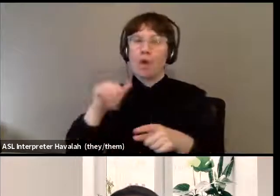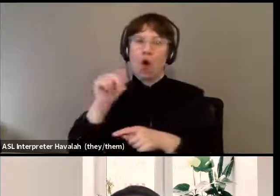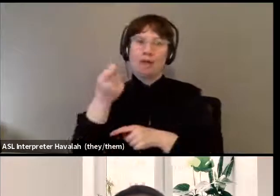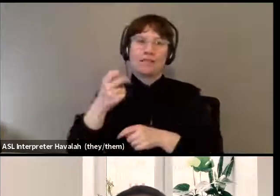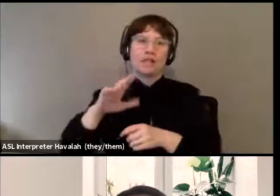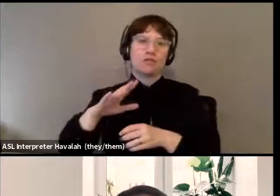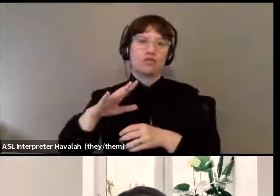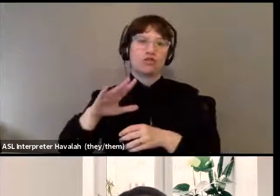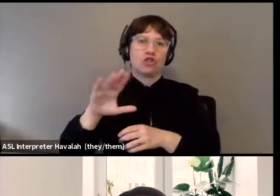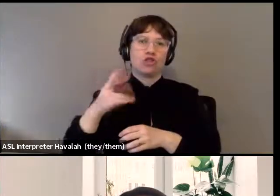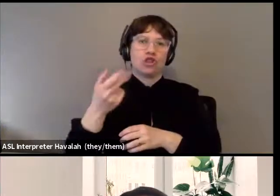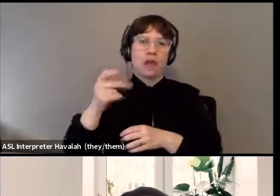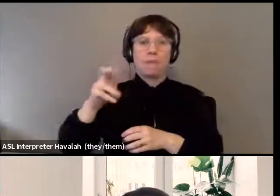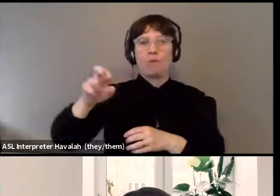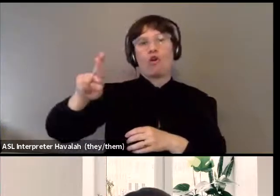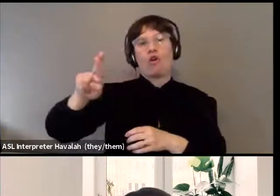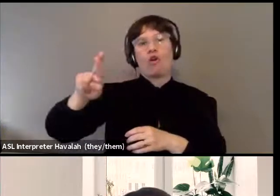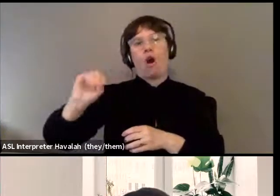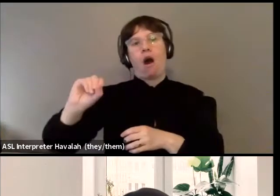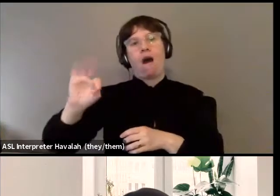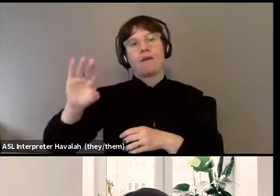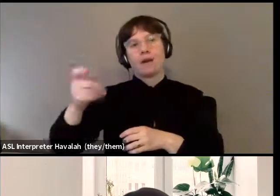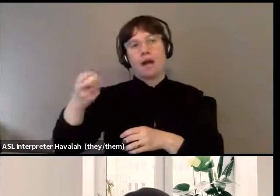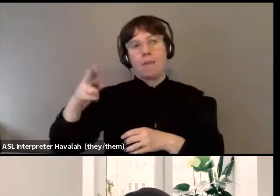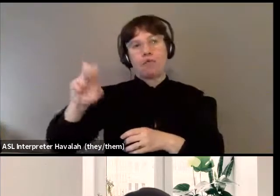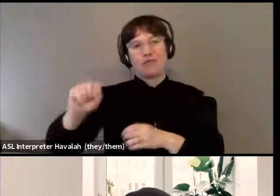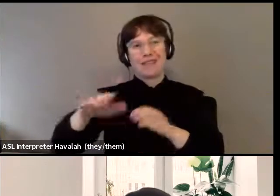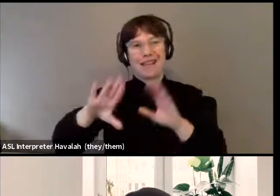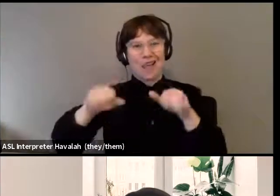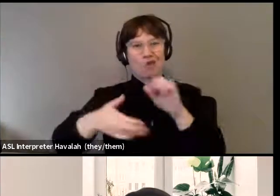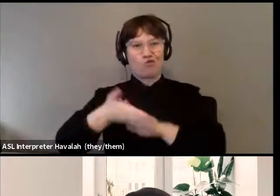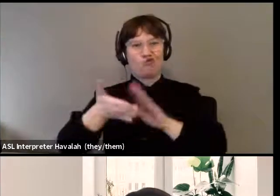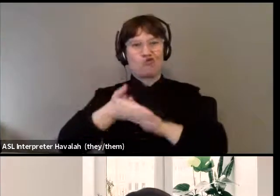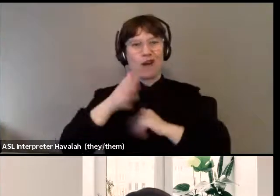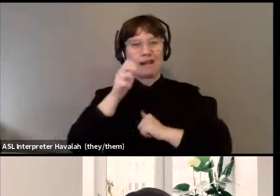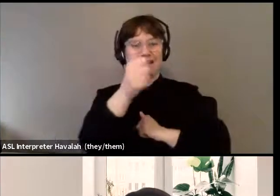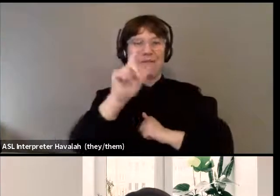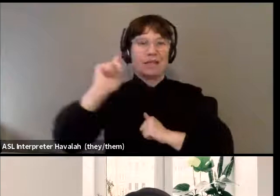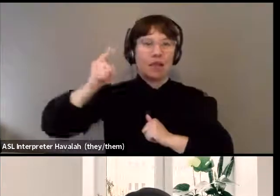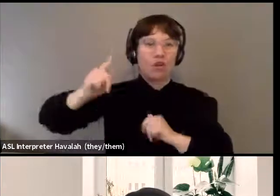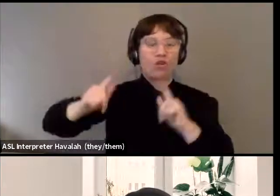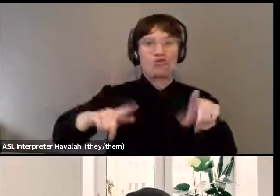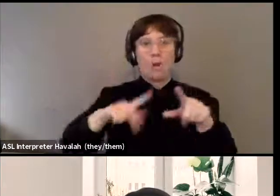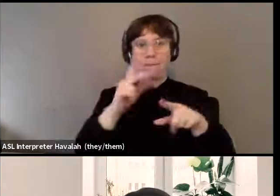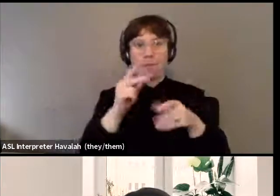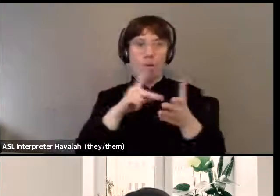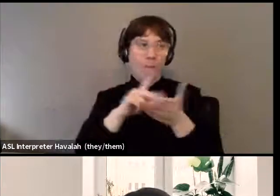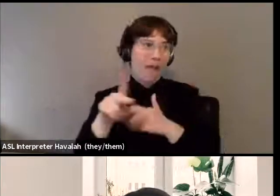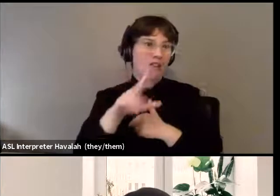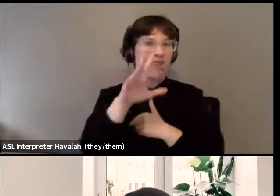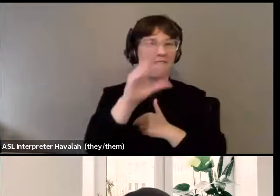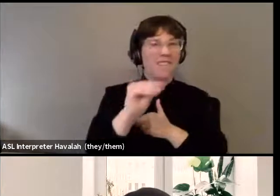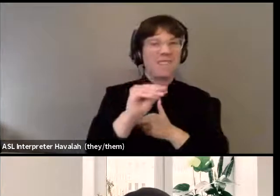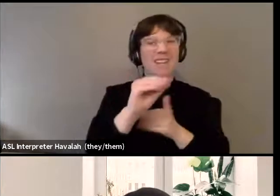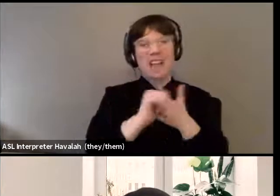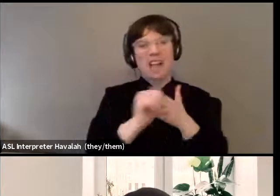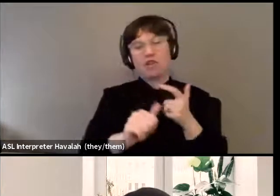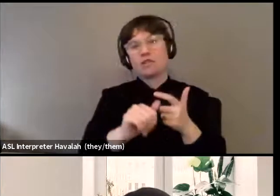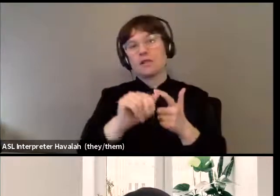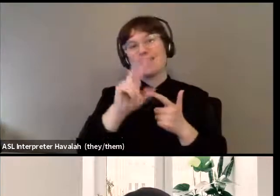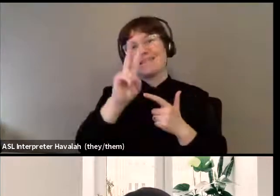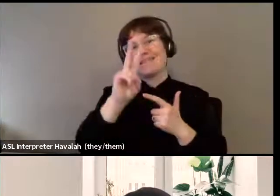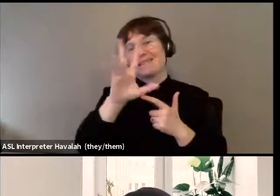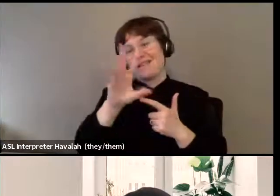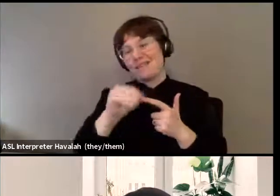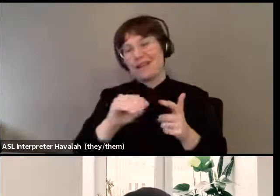actually run that and it can run off its own revenue through booth rents. And, people will pay, $50, $70, $5